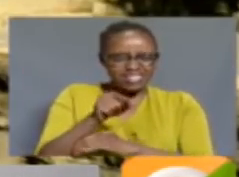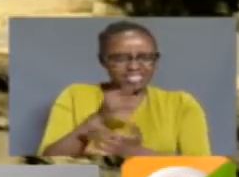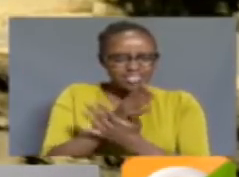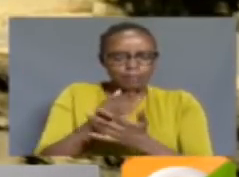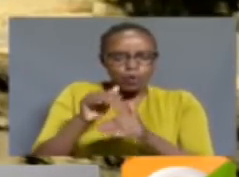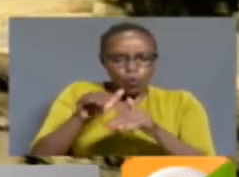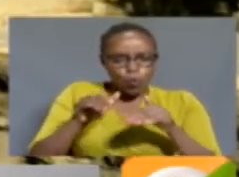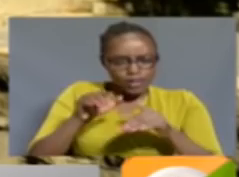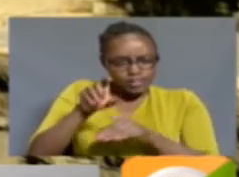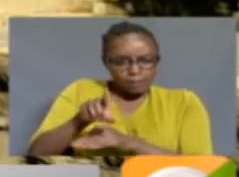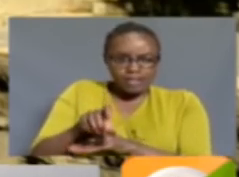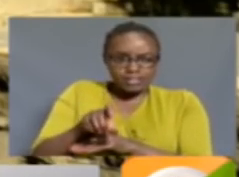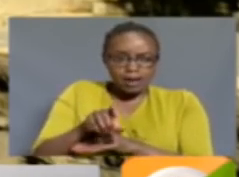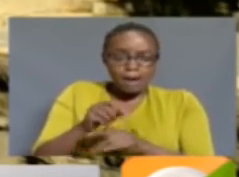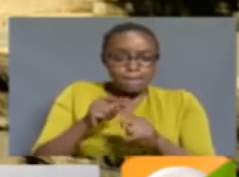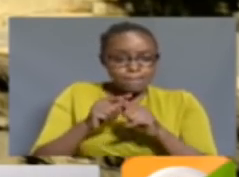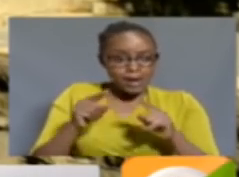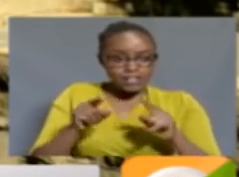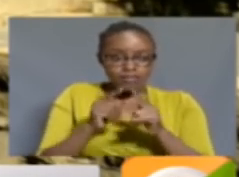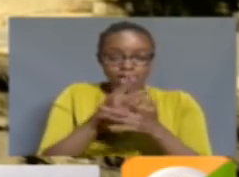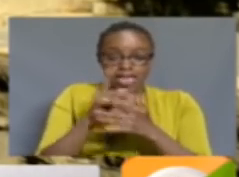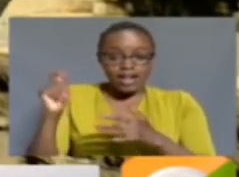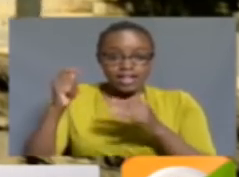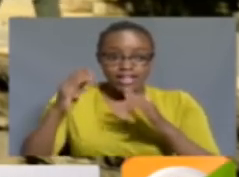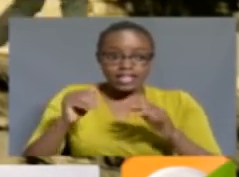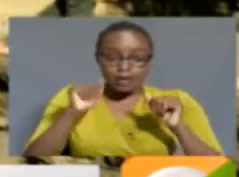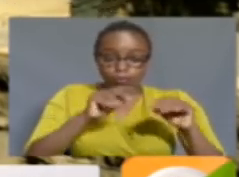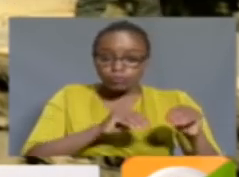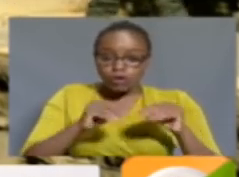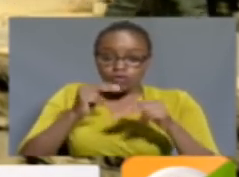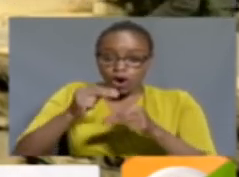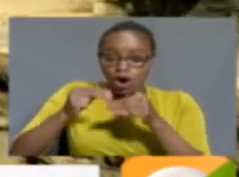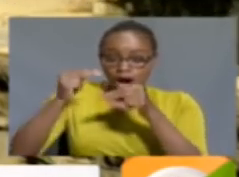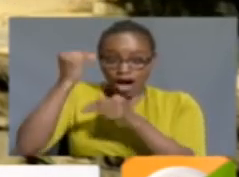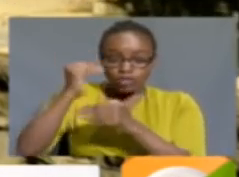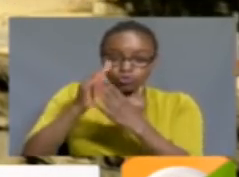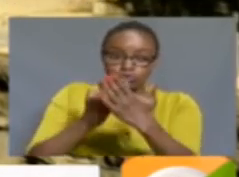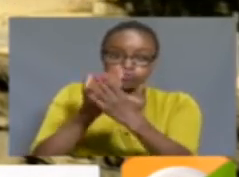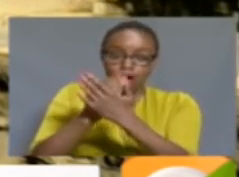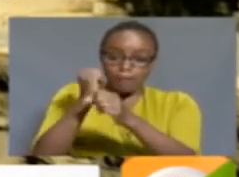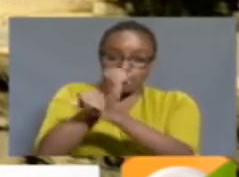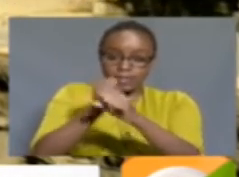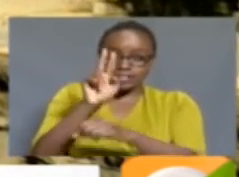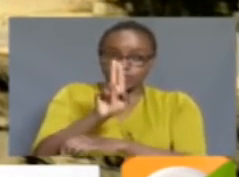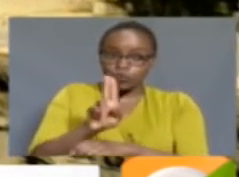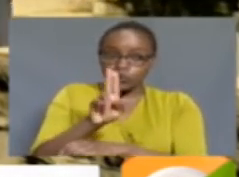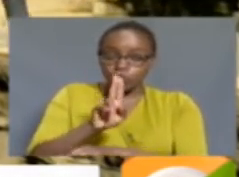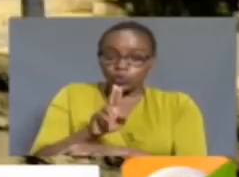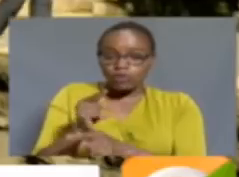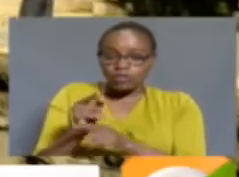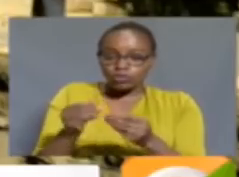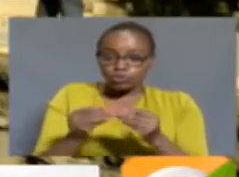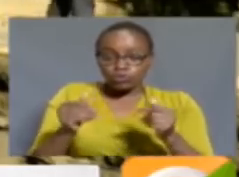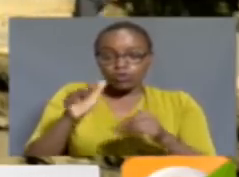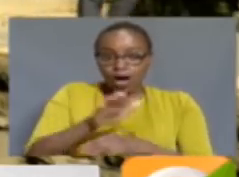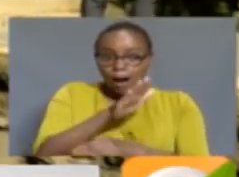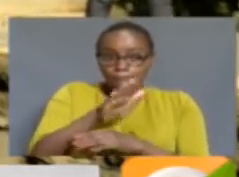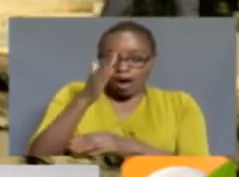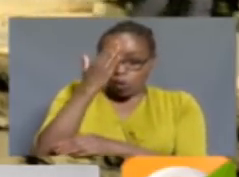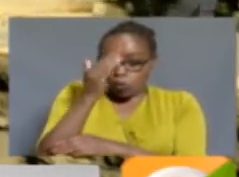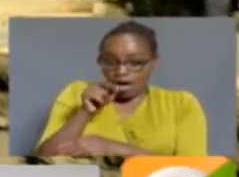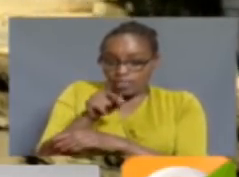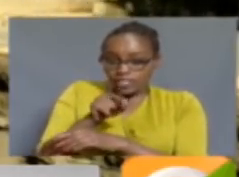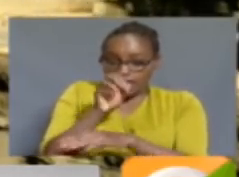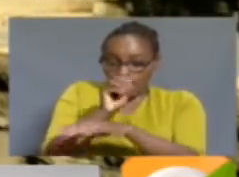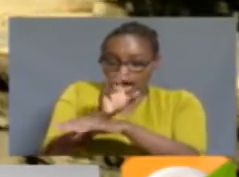will have to wait and see. Meanwhile, any Kenyan can move to the High Court to petition President Uhuru Kenyatta to dissolve Parliament. This on